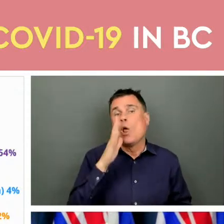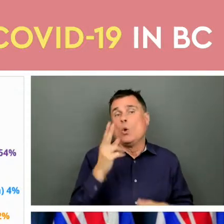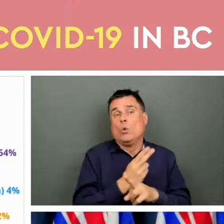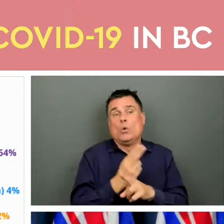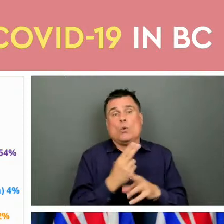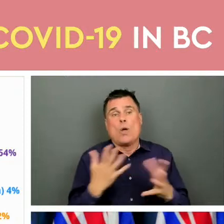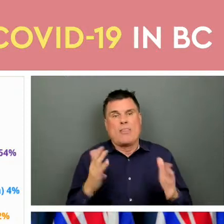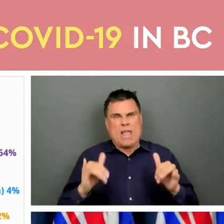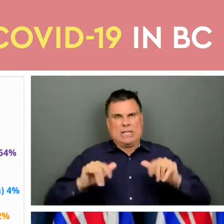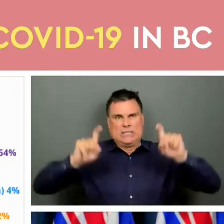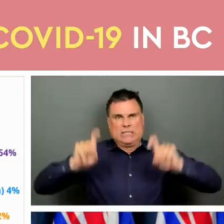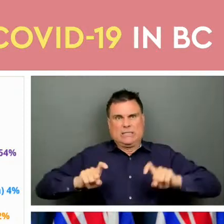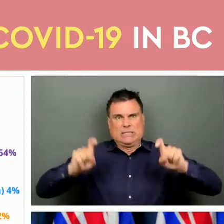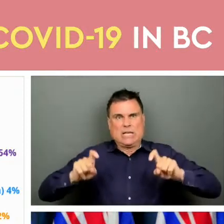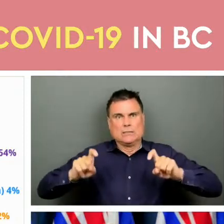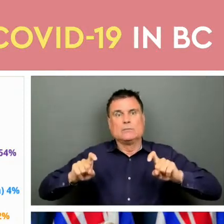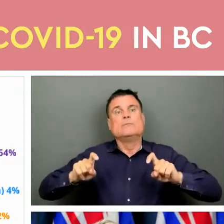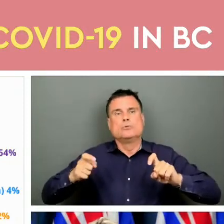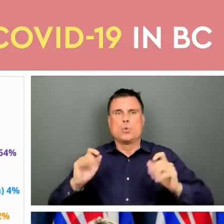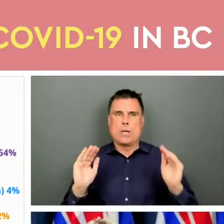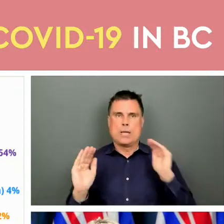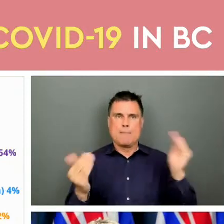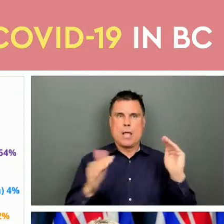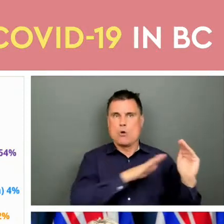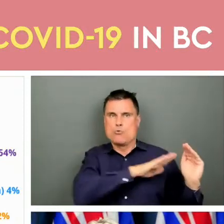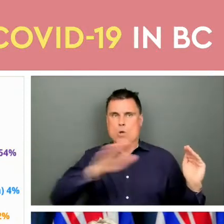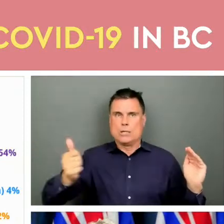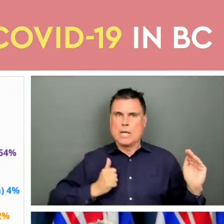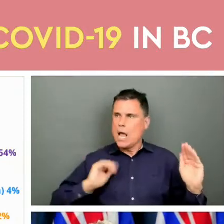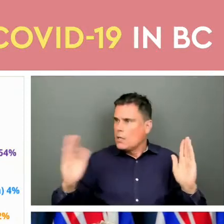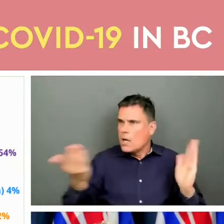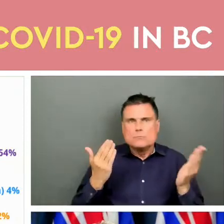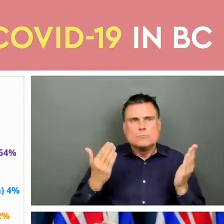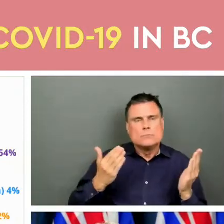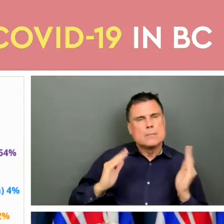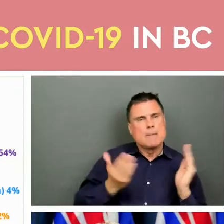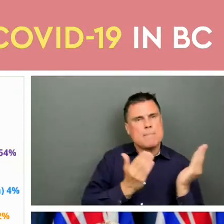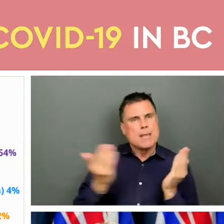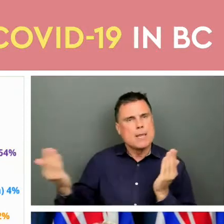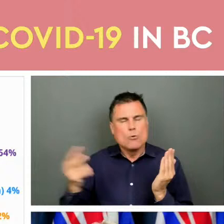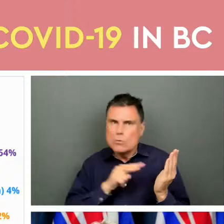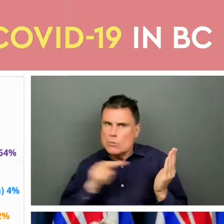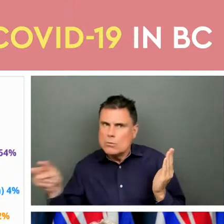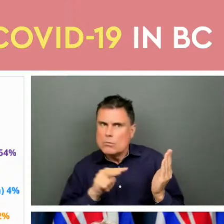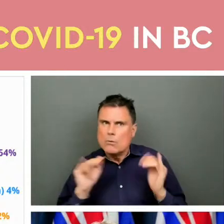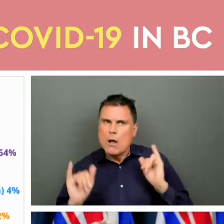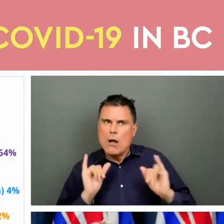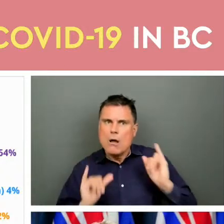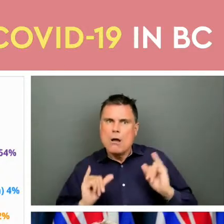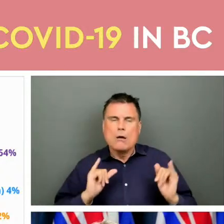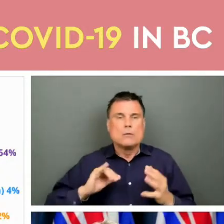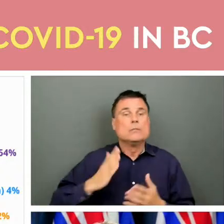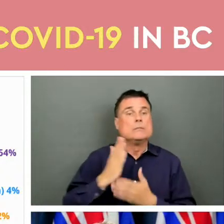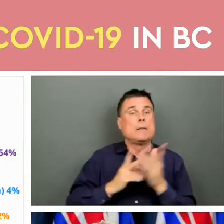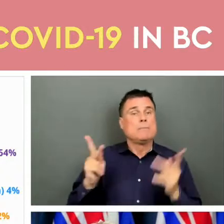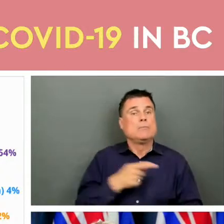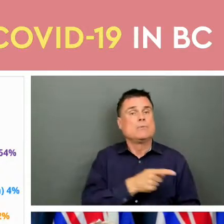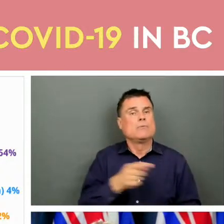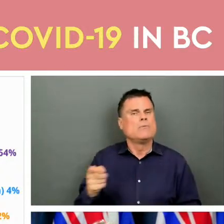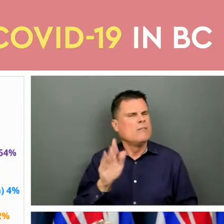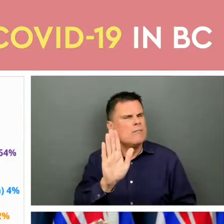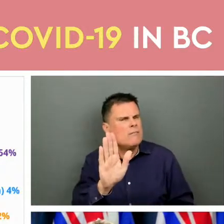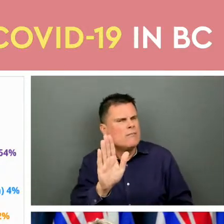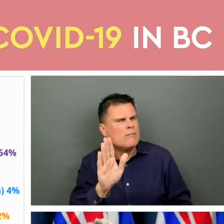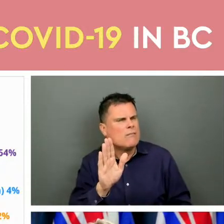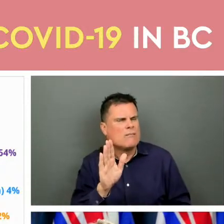country. I know there has been some concerns that we're not detecting all of the strains that are circulating, and